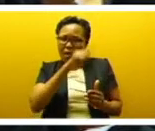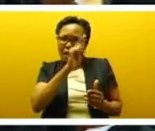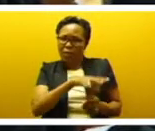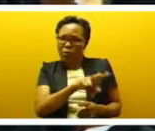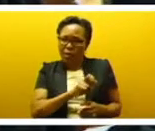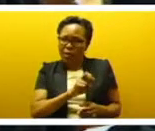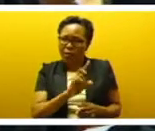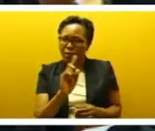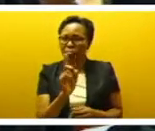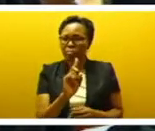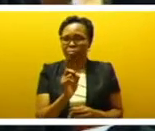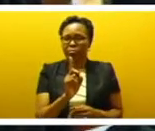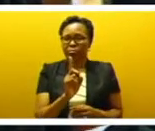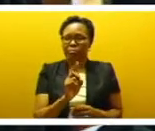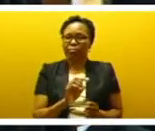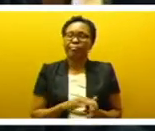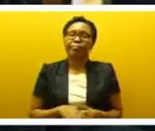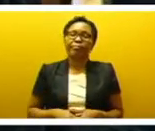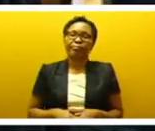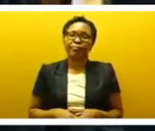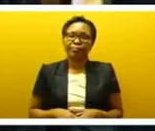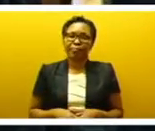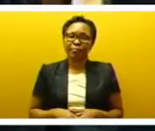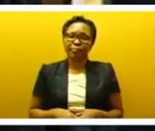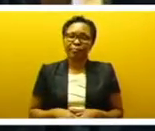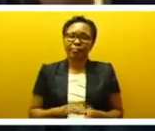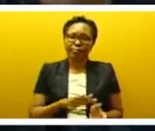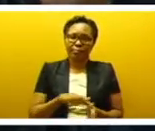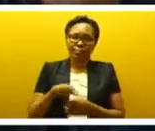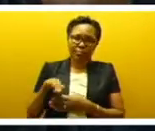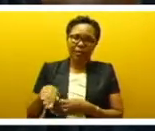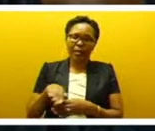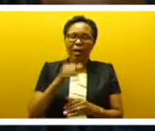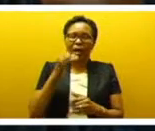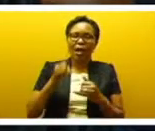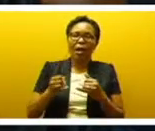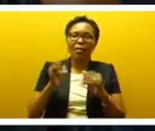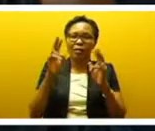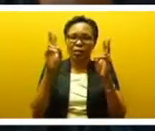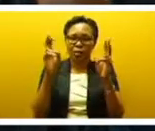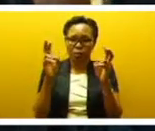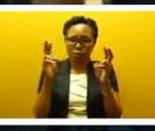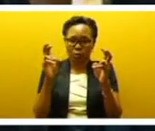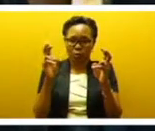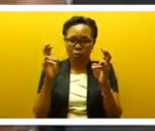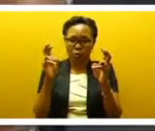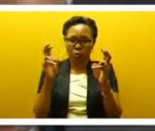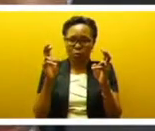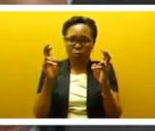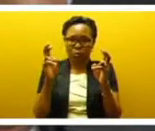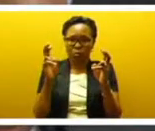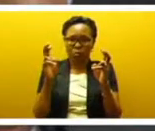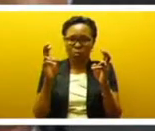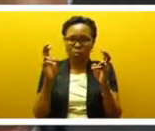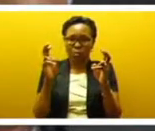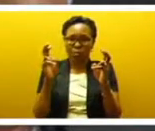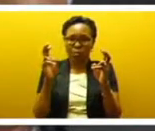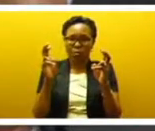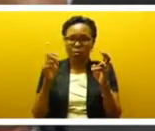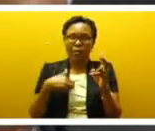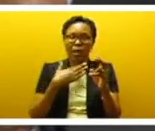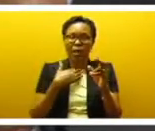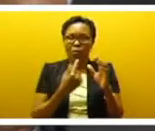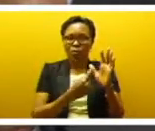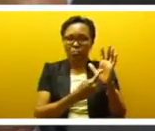issue, and I follow this up with what my learned friend Maha did, I want to show the